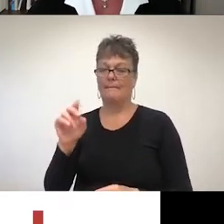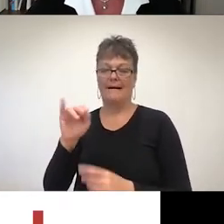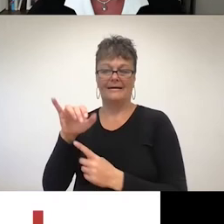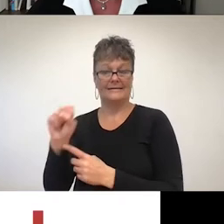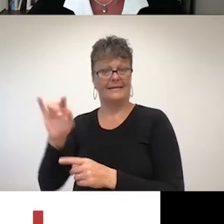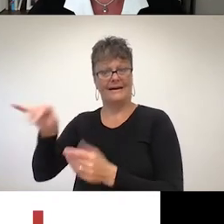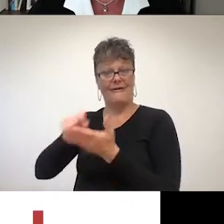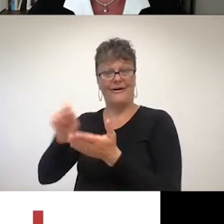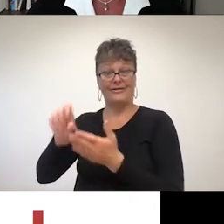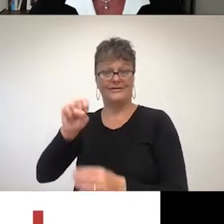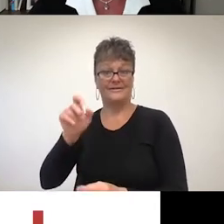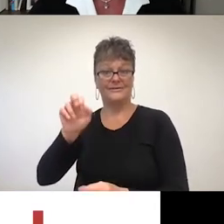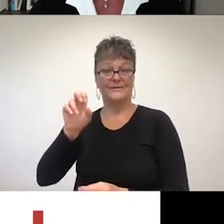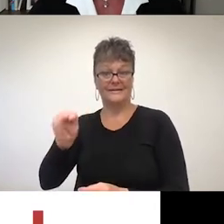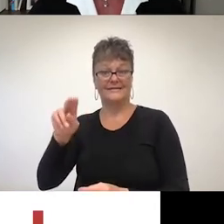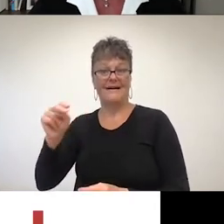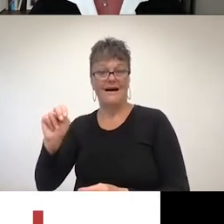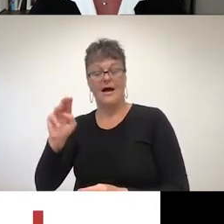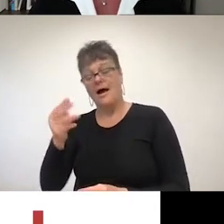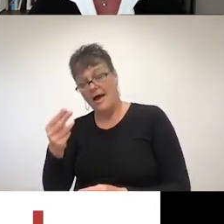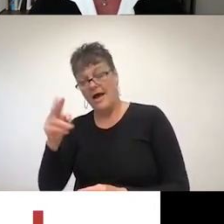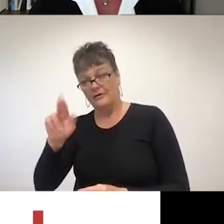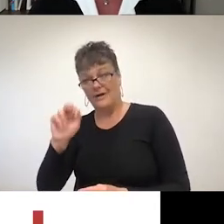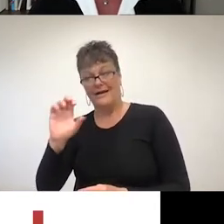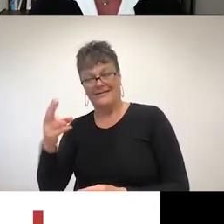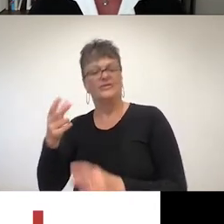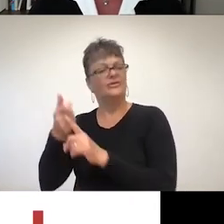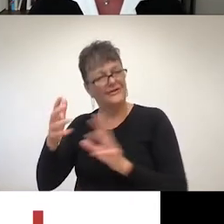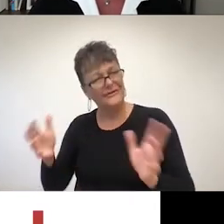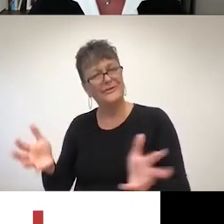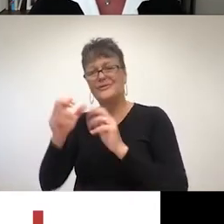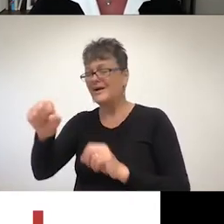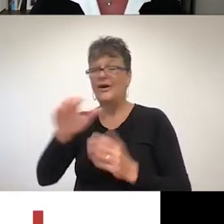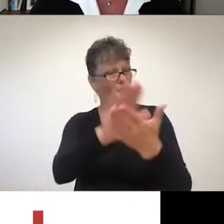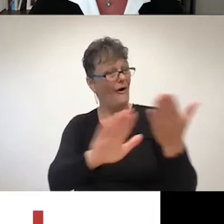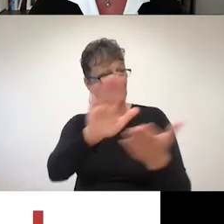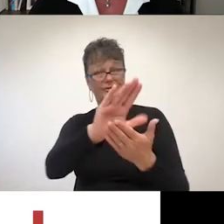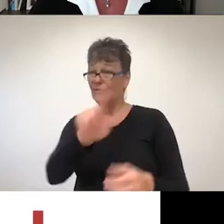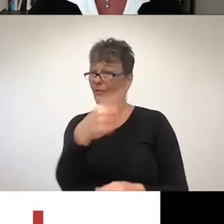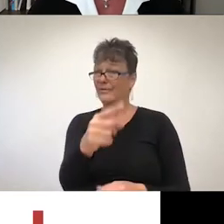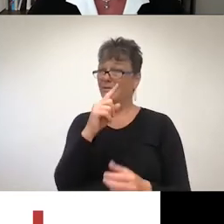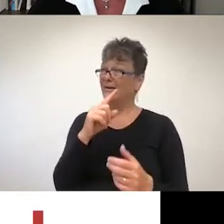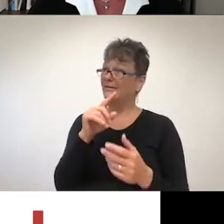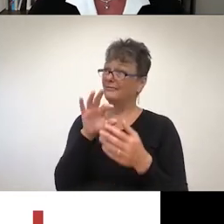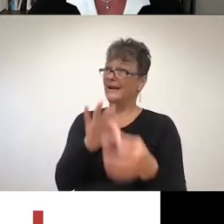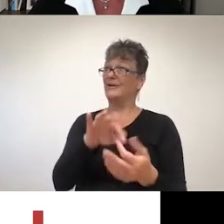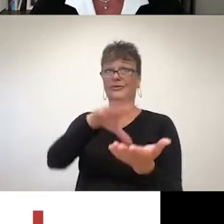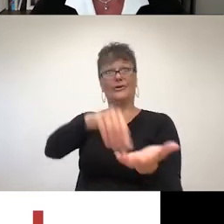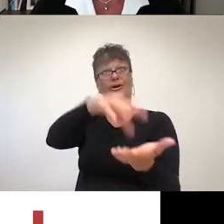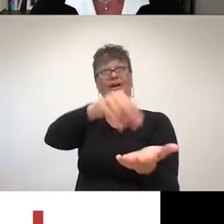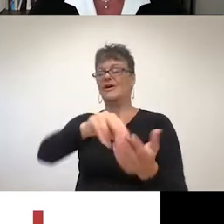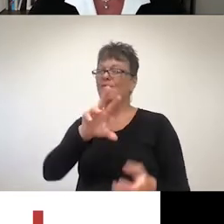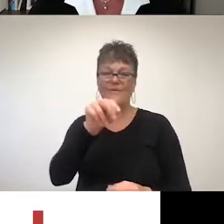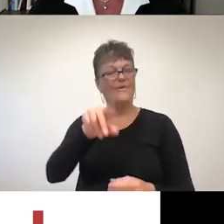remember that there's more to college life than just learning. We need to pay attention to the holistic well-being of